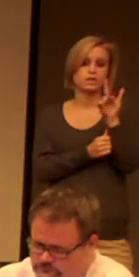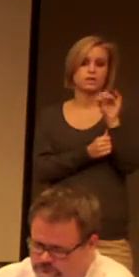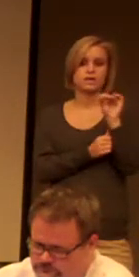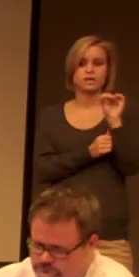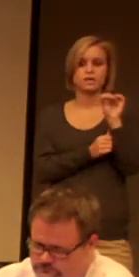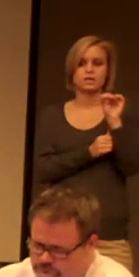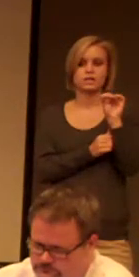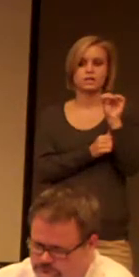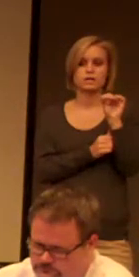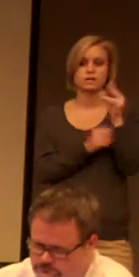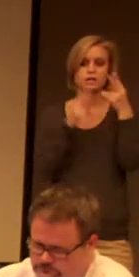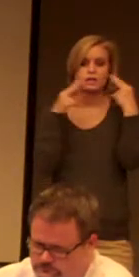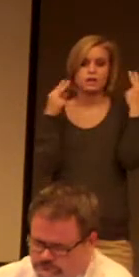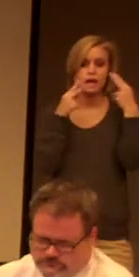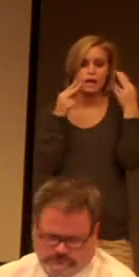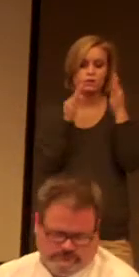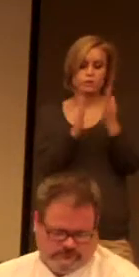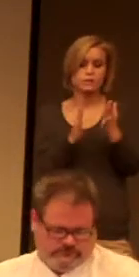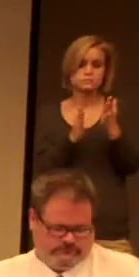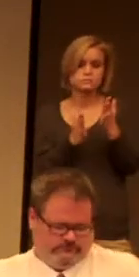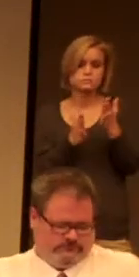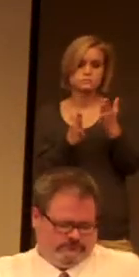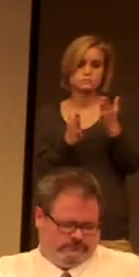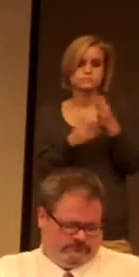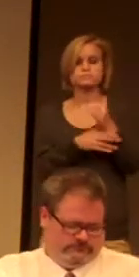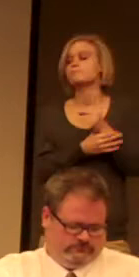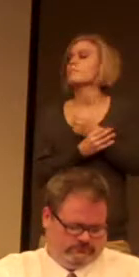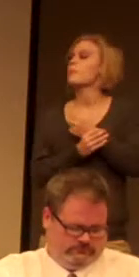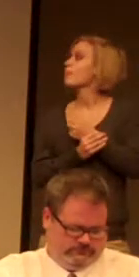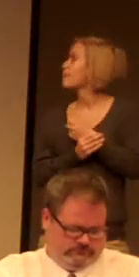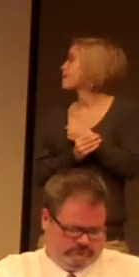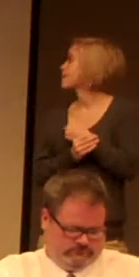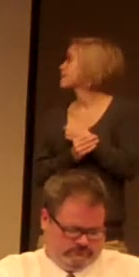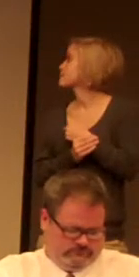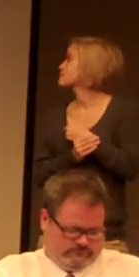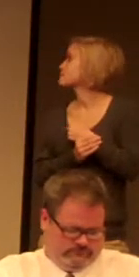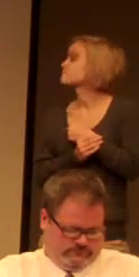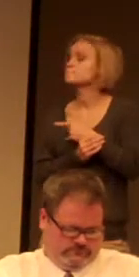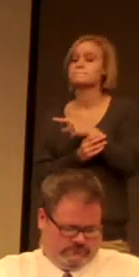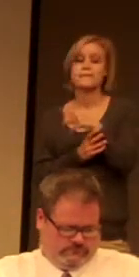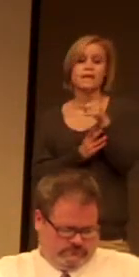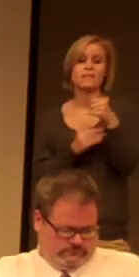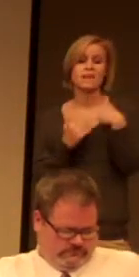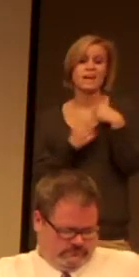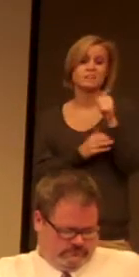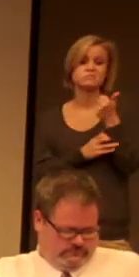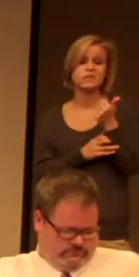380 Halloweeners. Okay? They had 10.